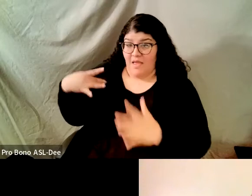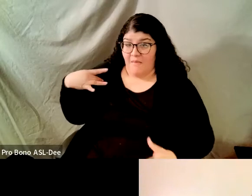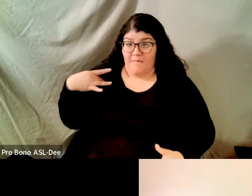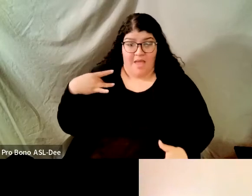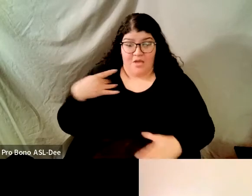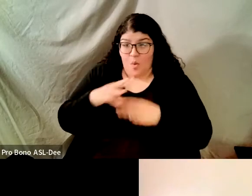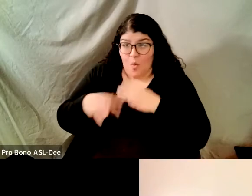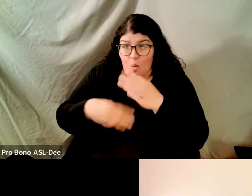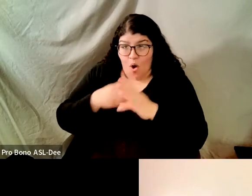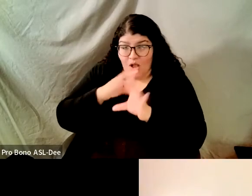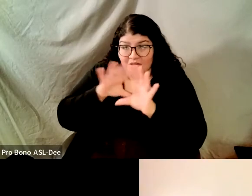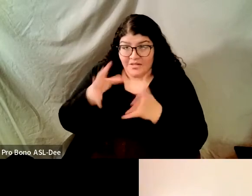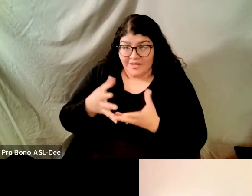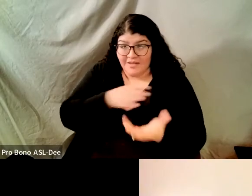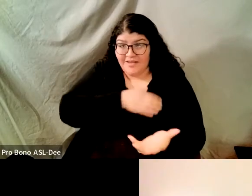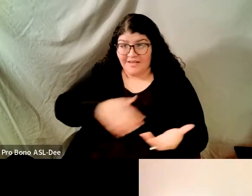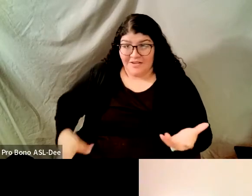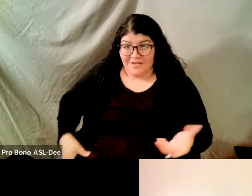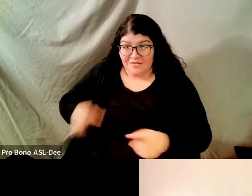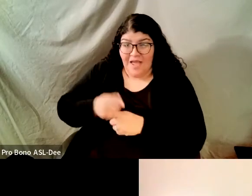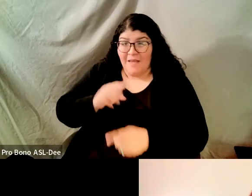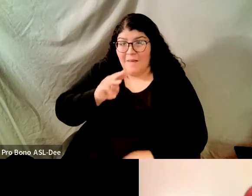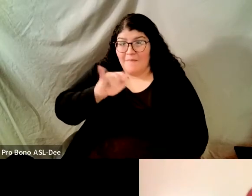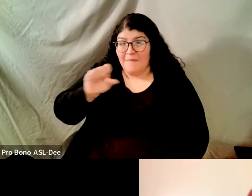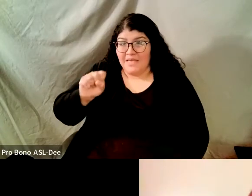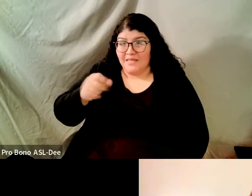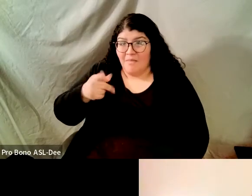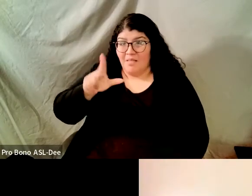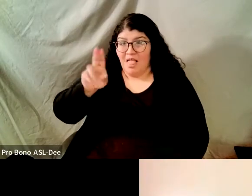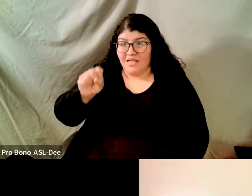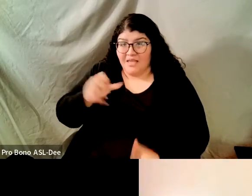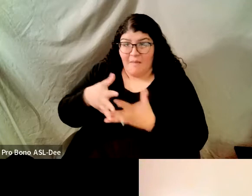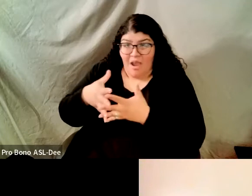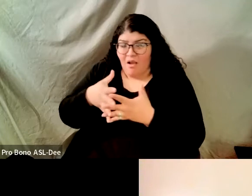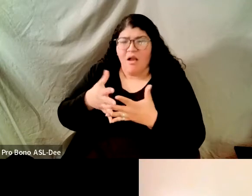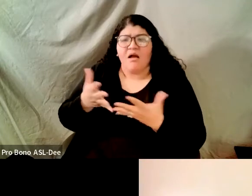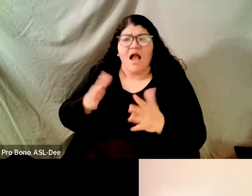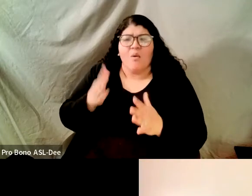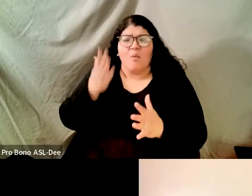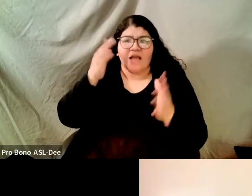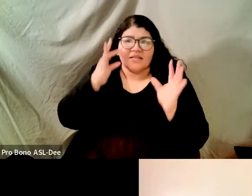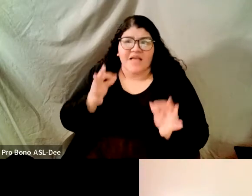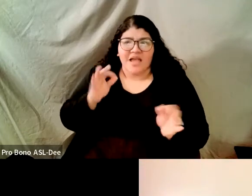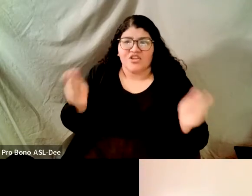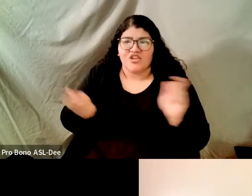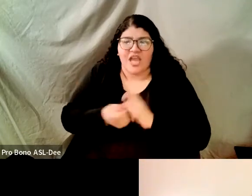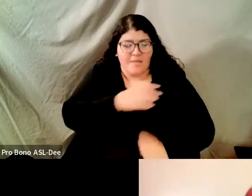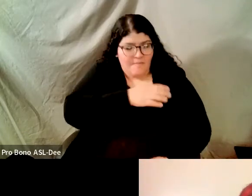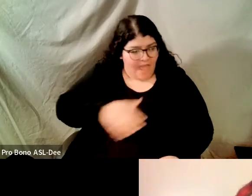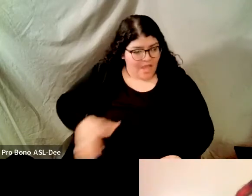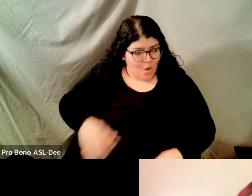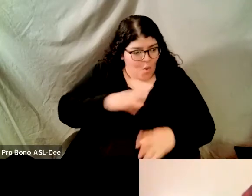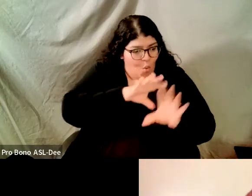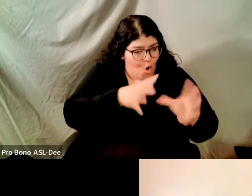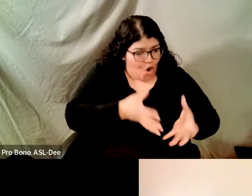Plus America, correct? Yes. And so what led you to pivot from the pageantry world to the plus size